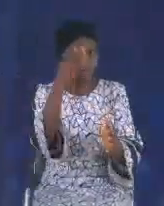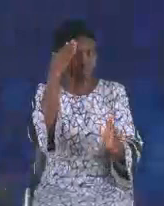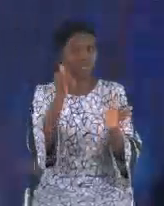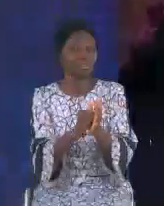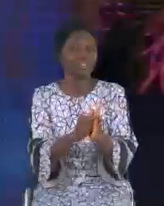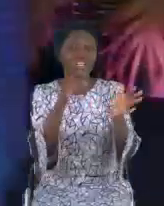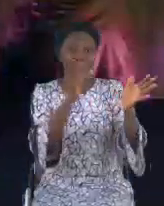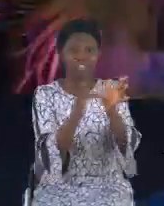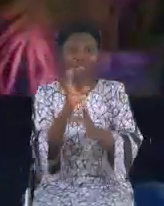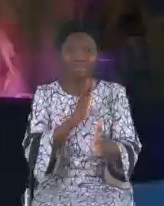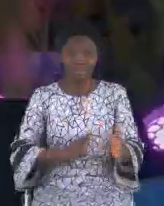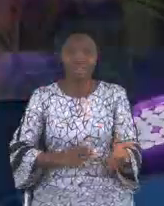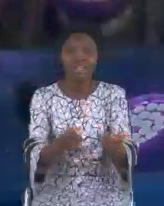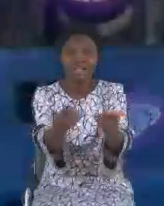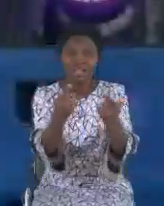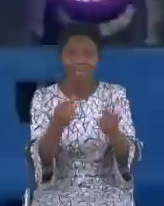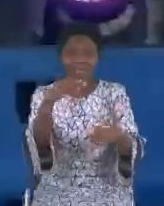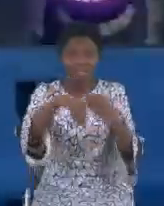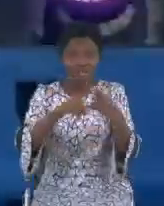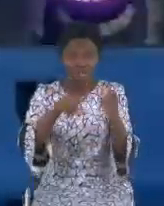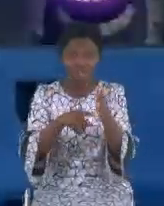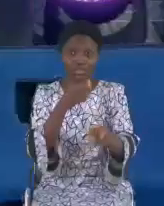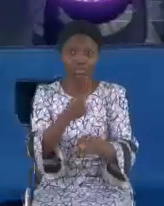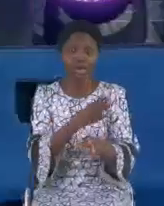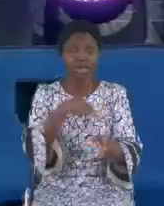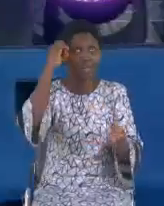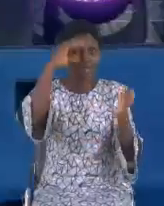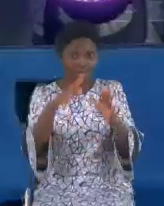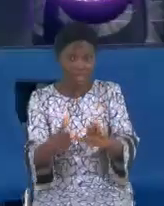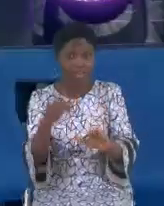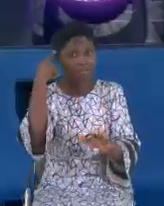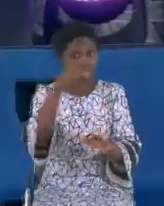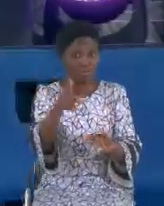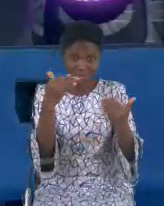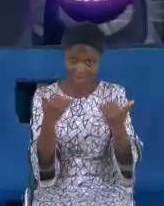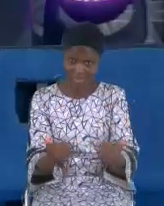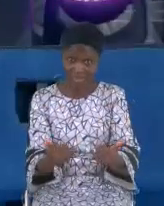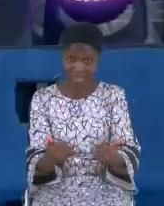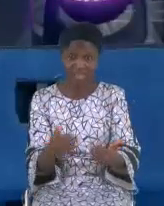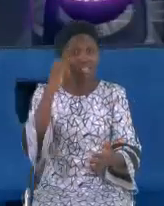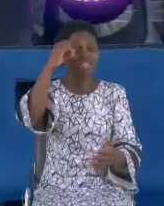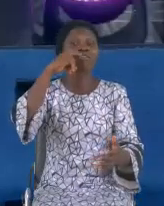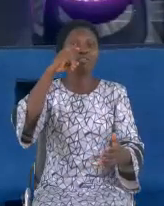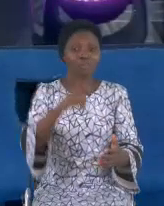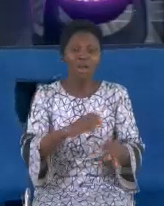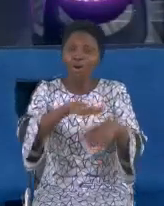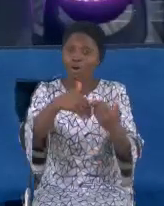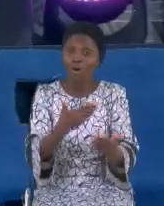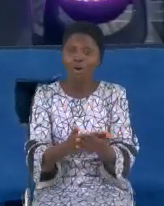Christ came into this world and he died for you, now commandeth all